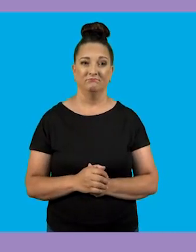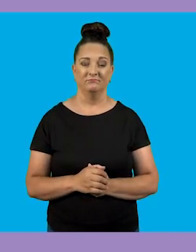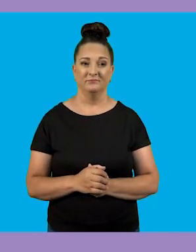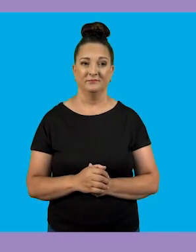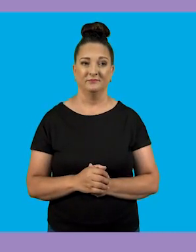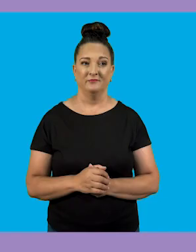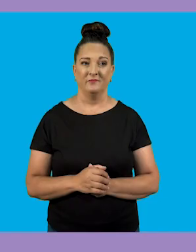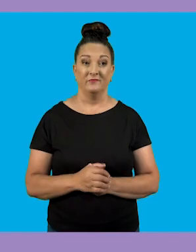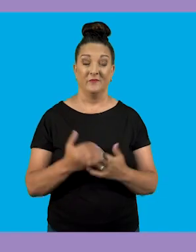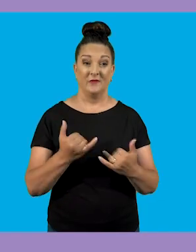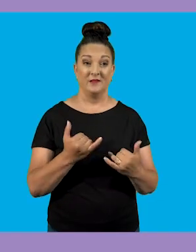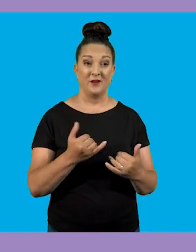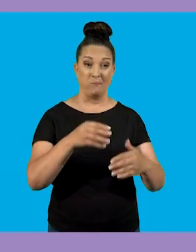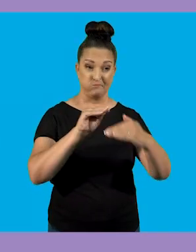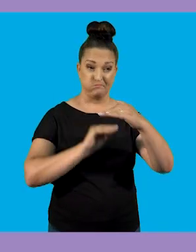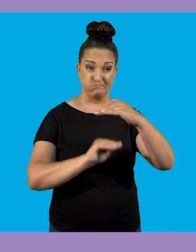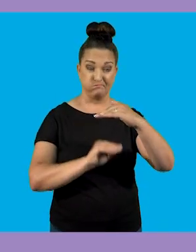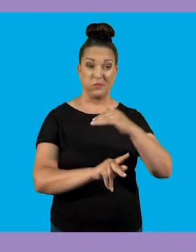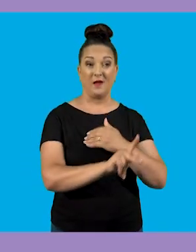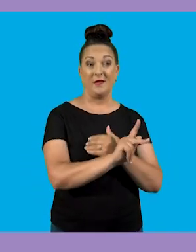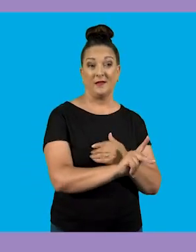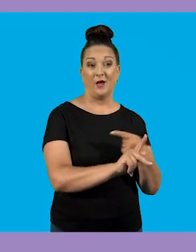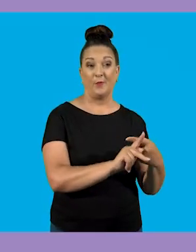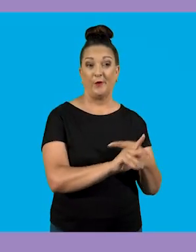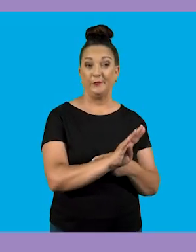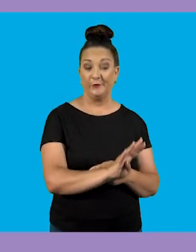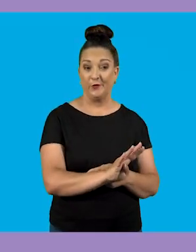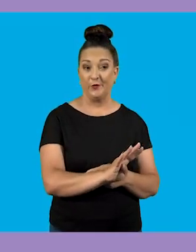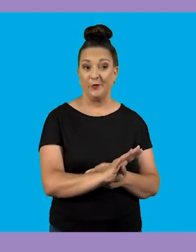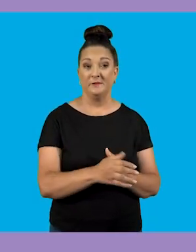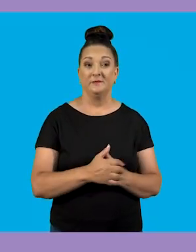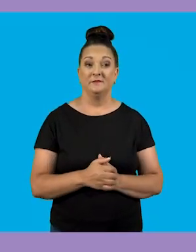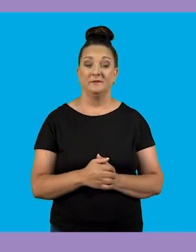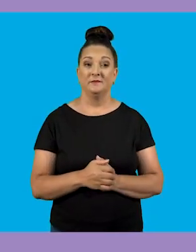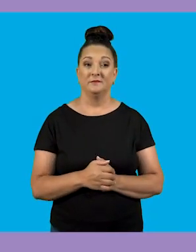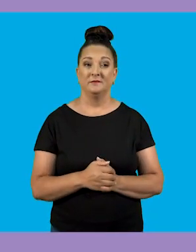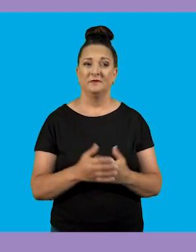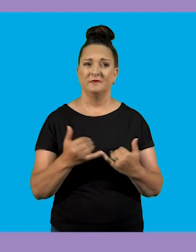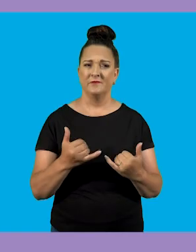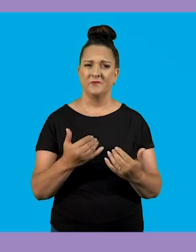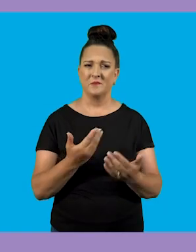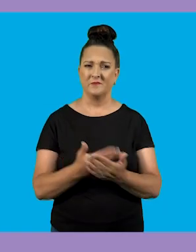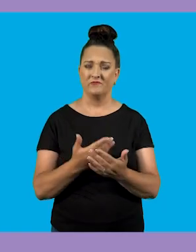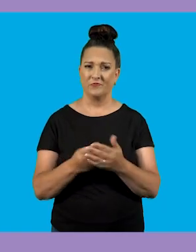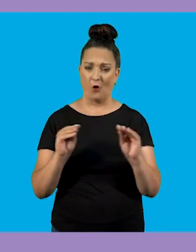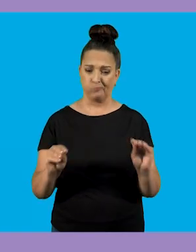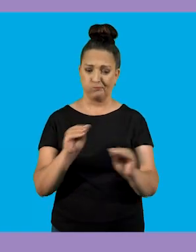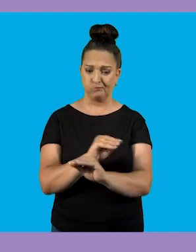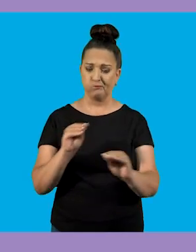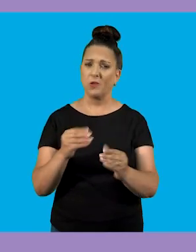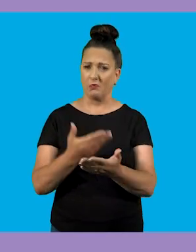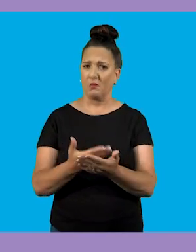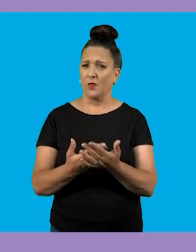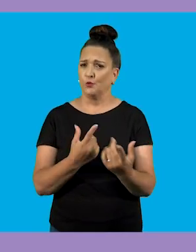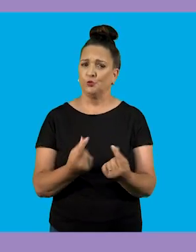again k minus 3, and as the denominator we are going to have a k plus 4. And because addition is